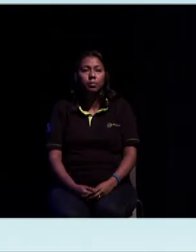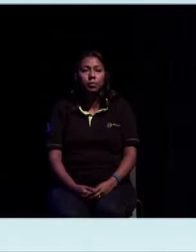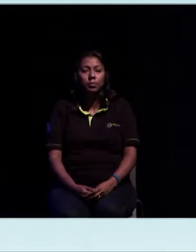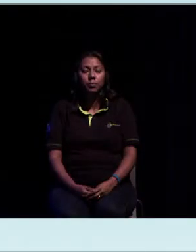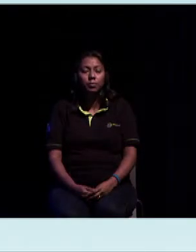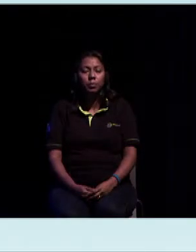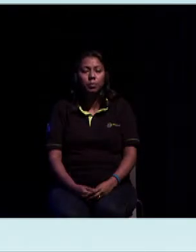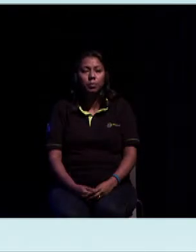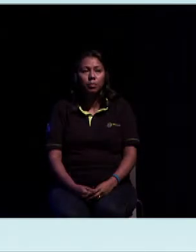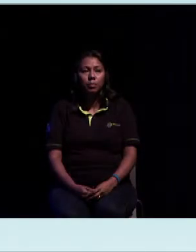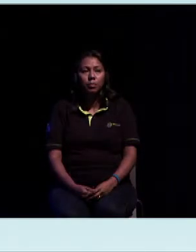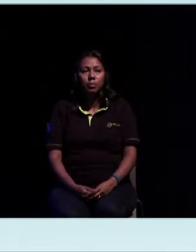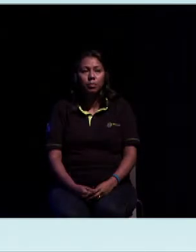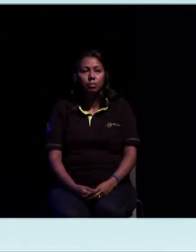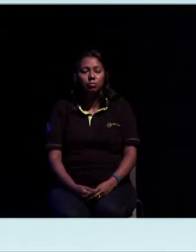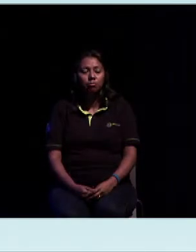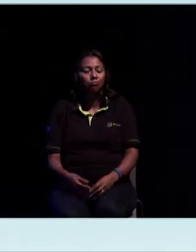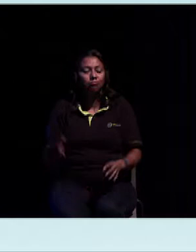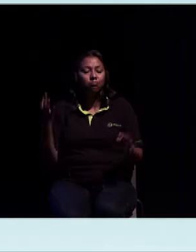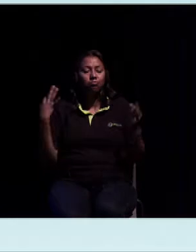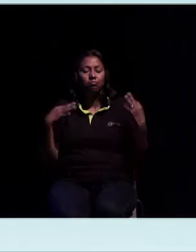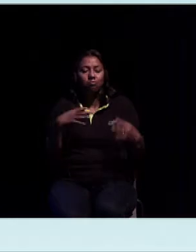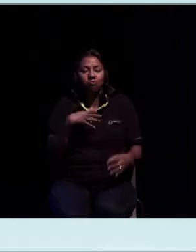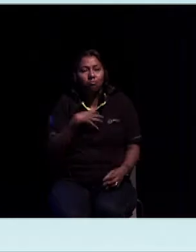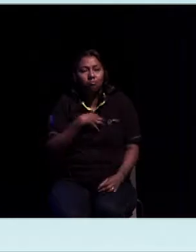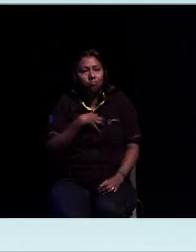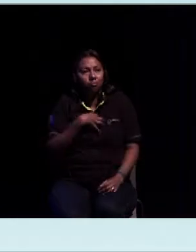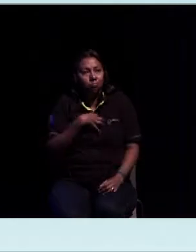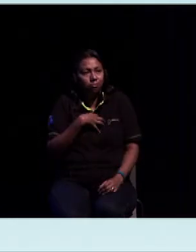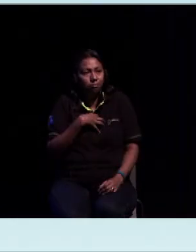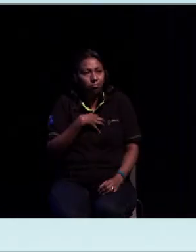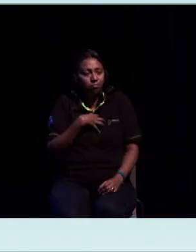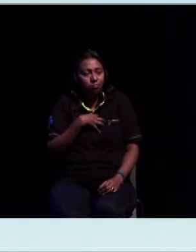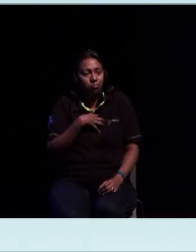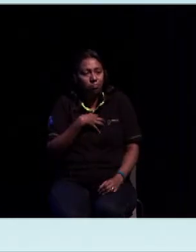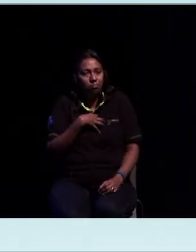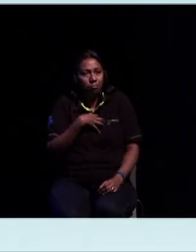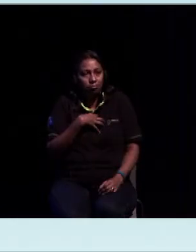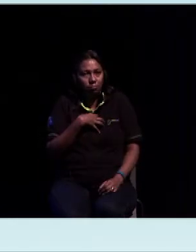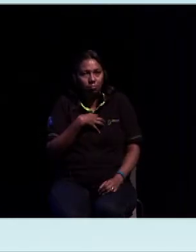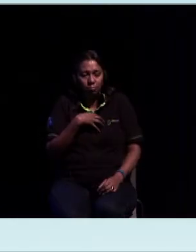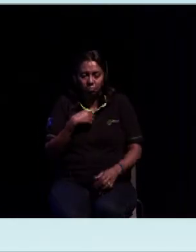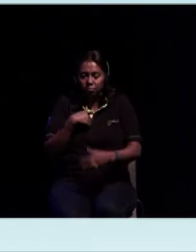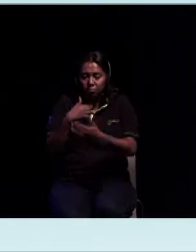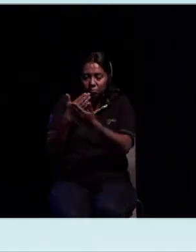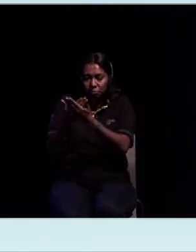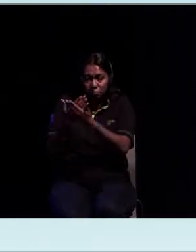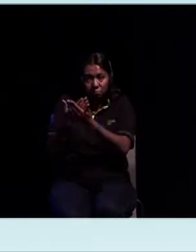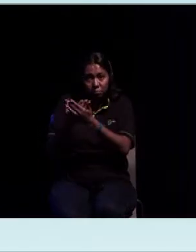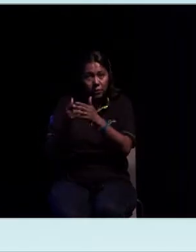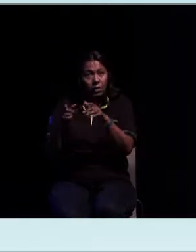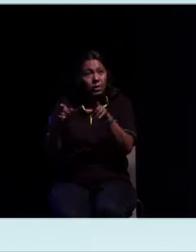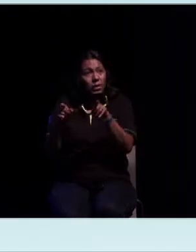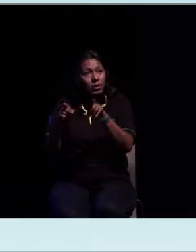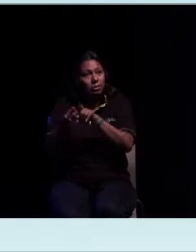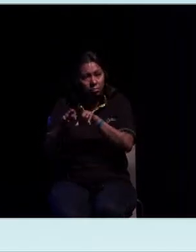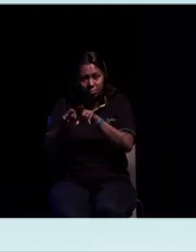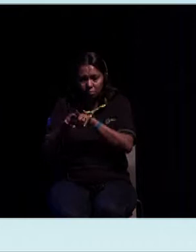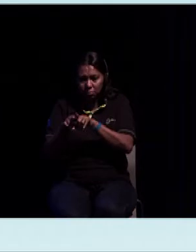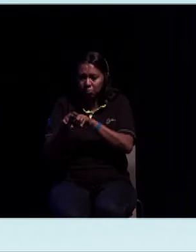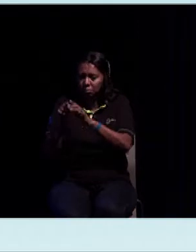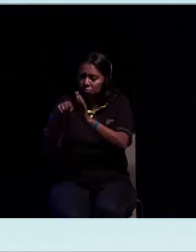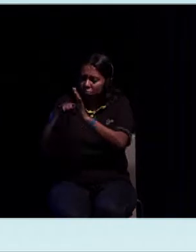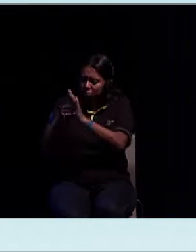the tourism discipline as a field of study and also of the tourism industry is that they have a simple formula that